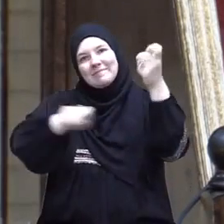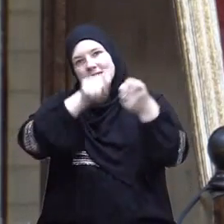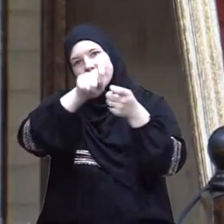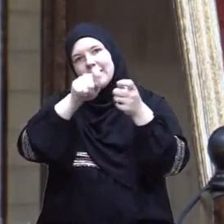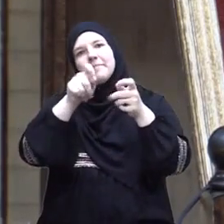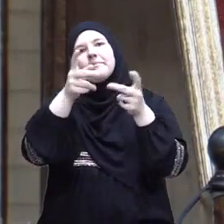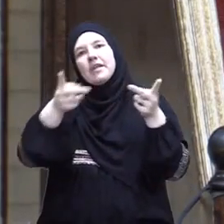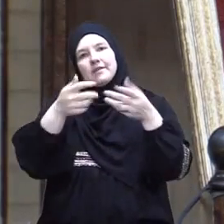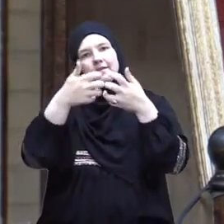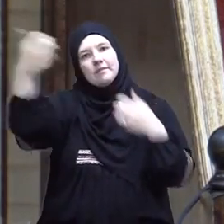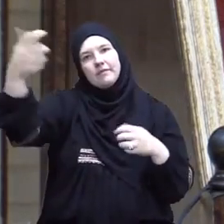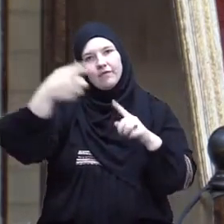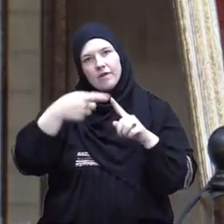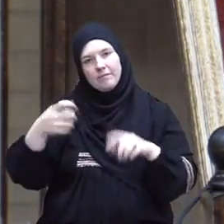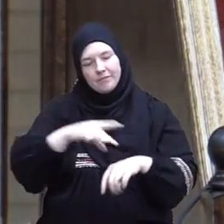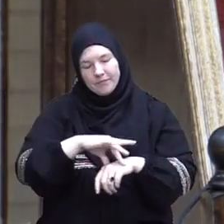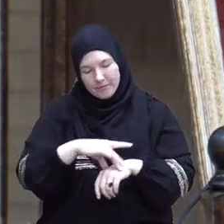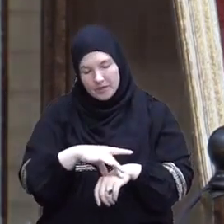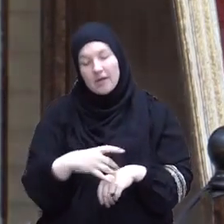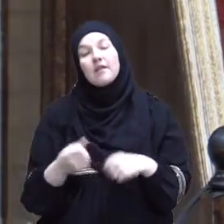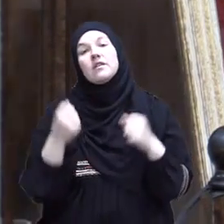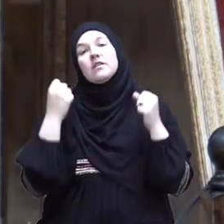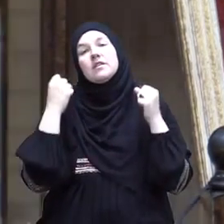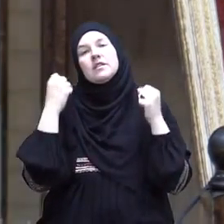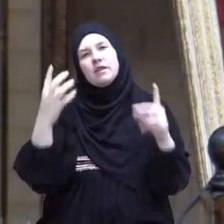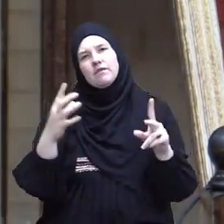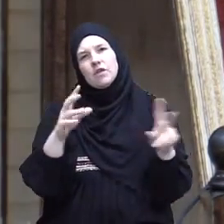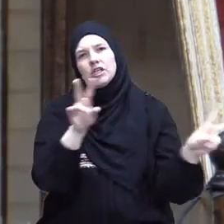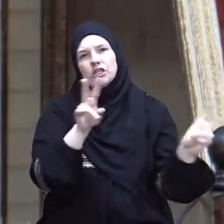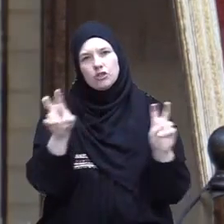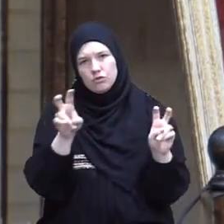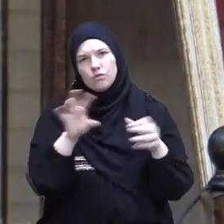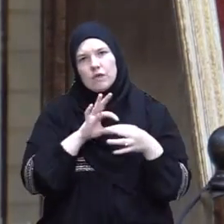are several issues related to that statement.